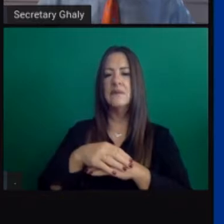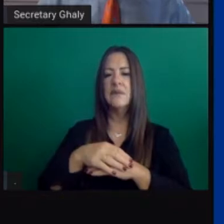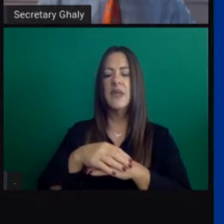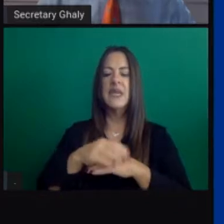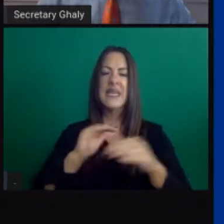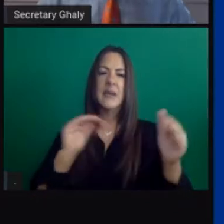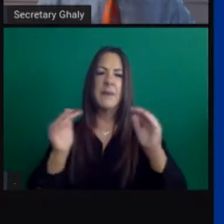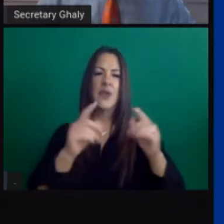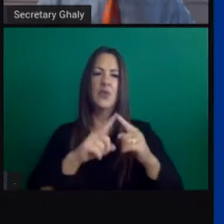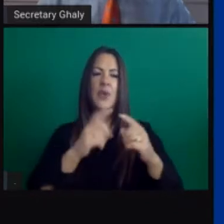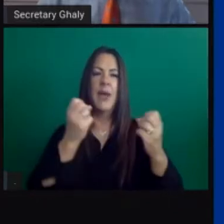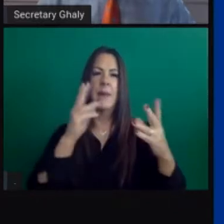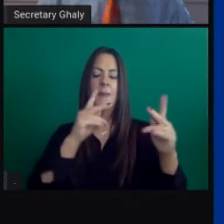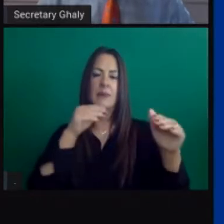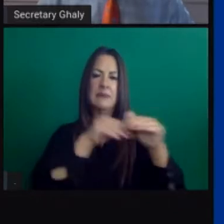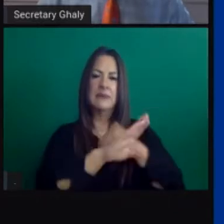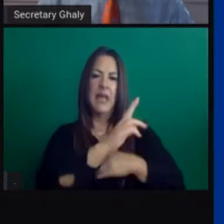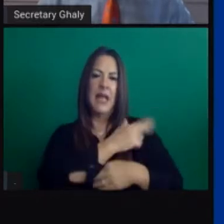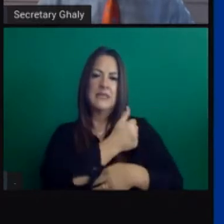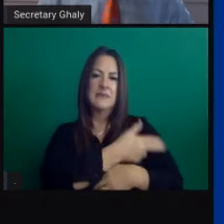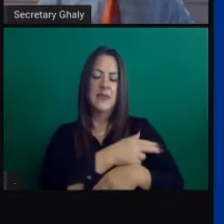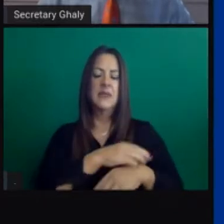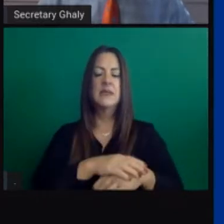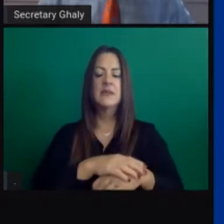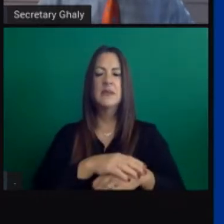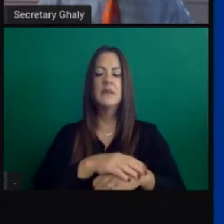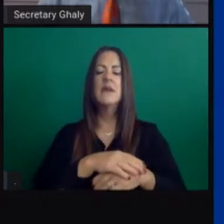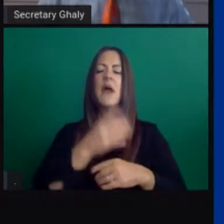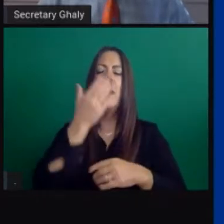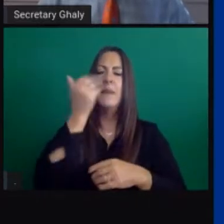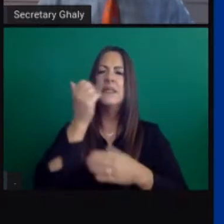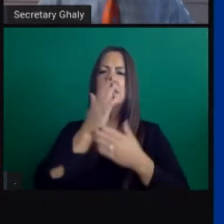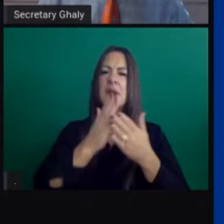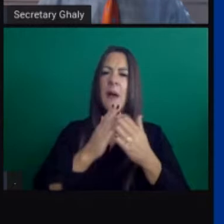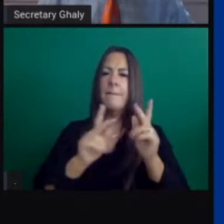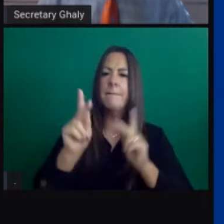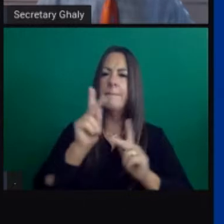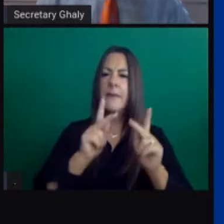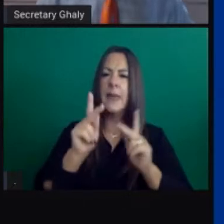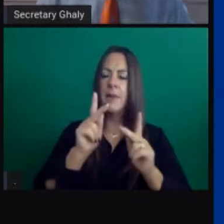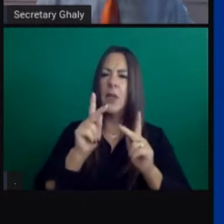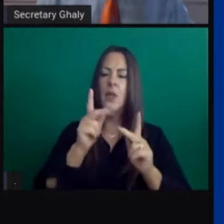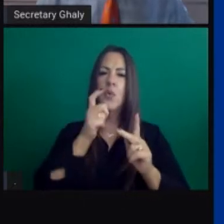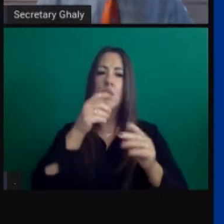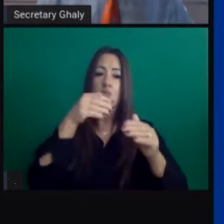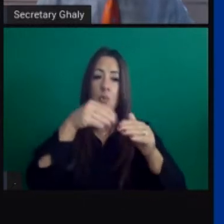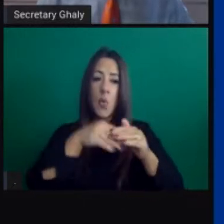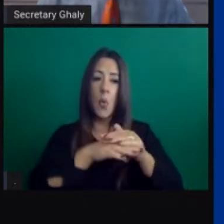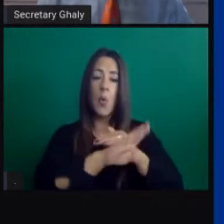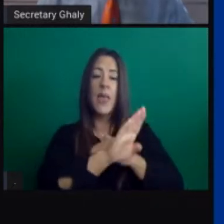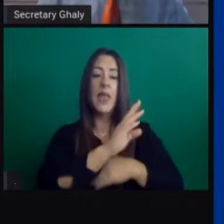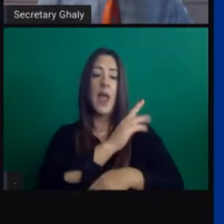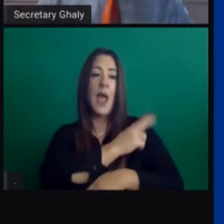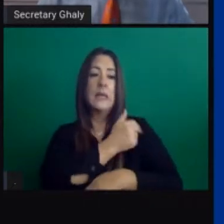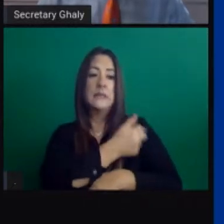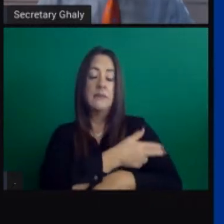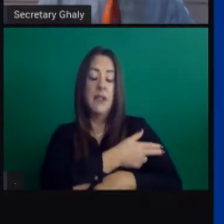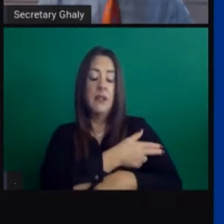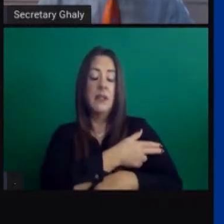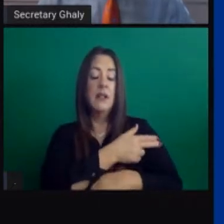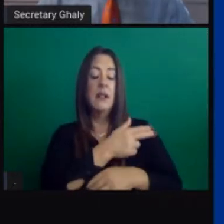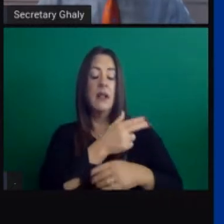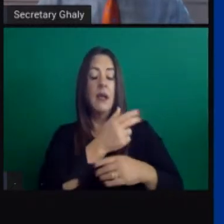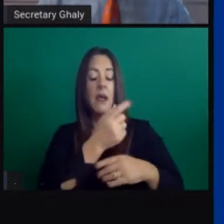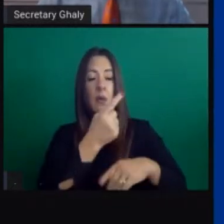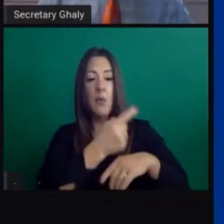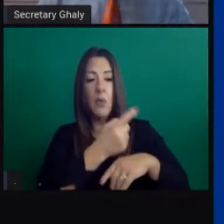hospitalizations. And that's, of course, because patients take a little bit of time to go from a regular inpatient hospital bed